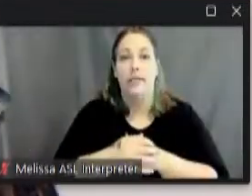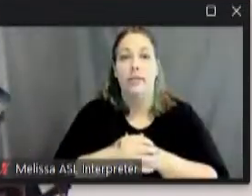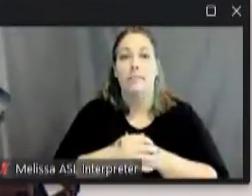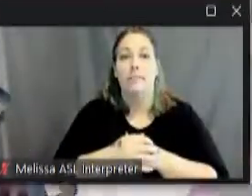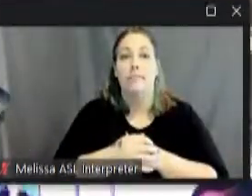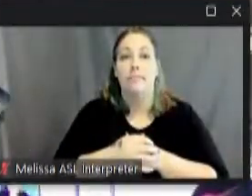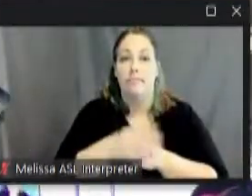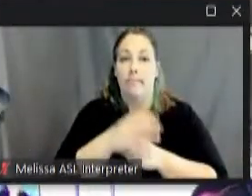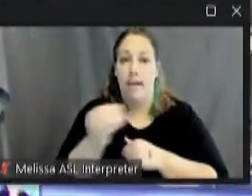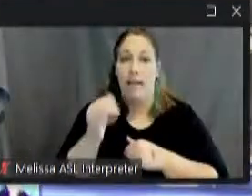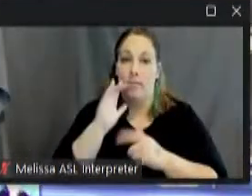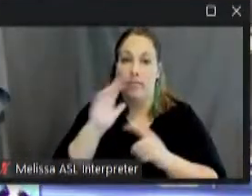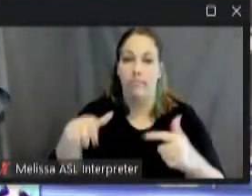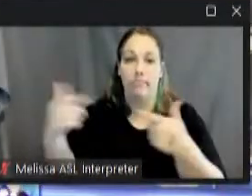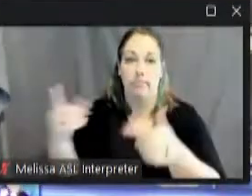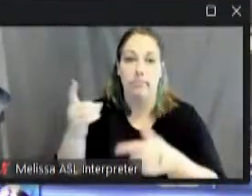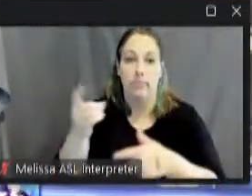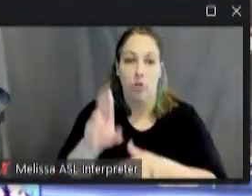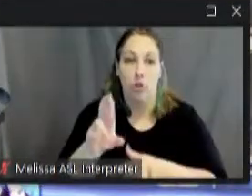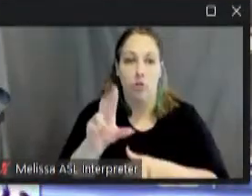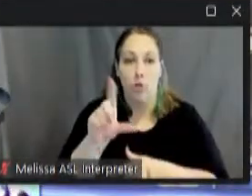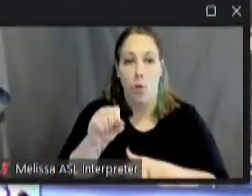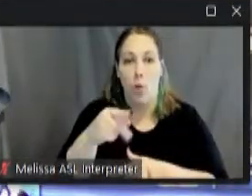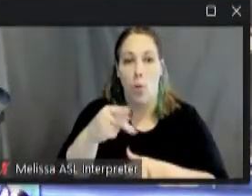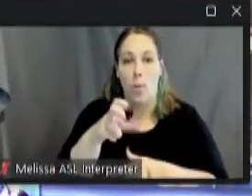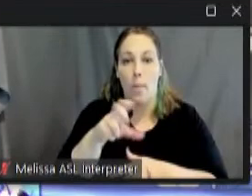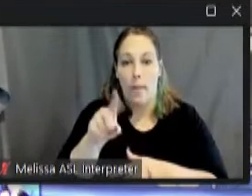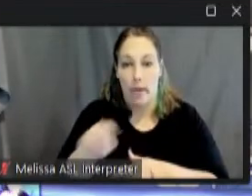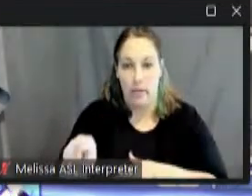pass the floor to Dr. Clara Lopez.